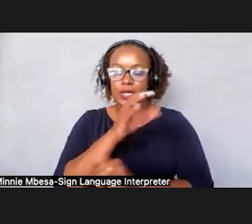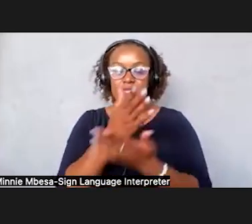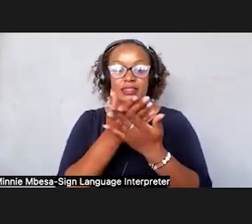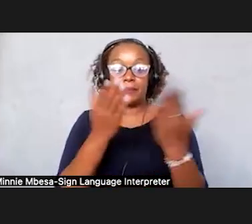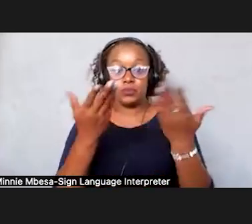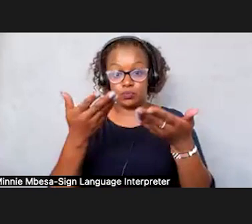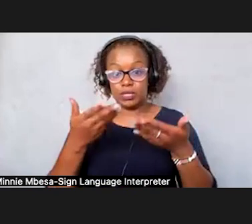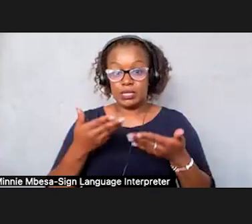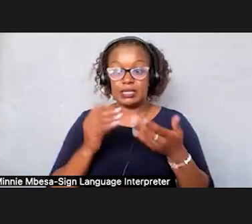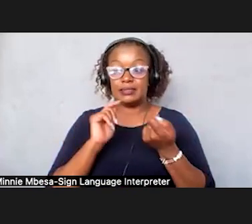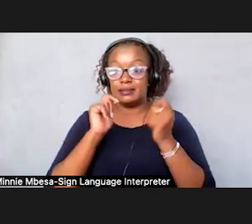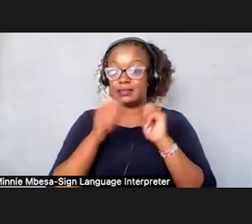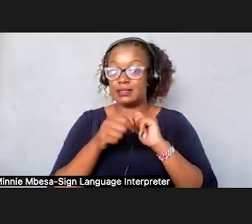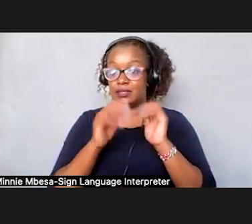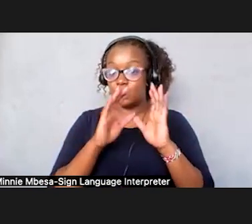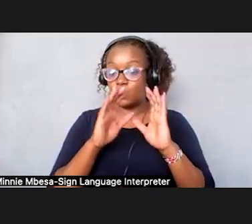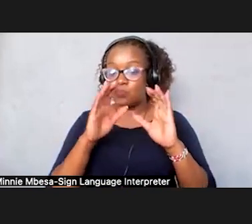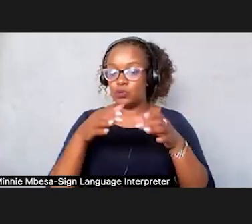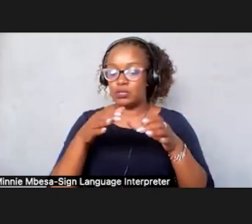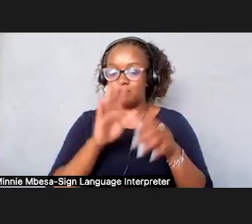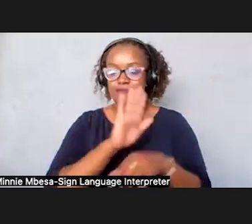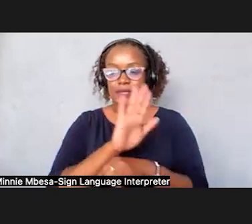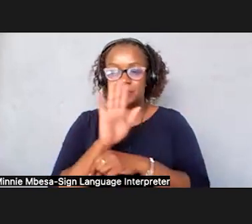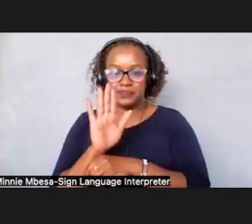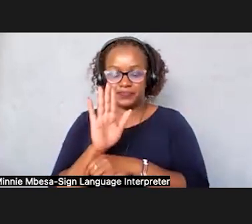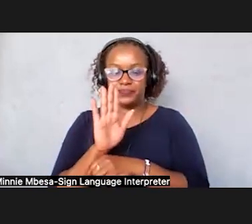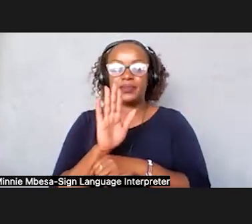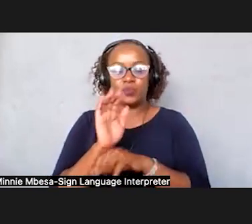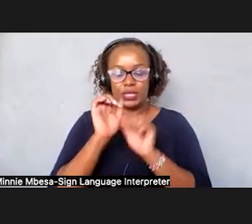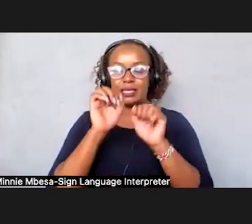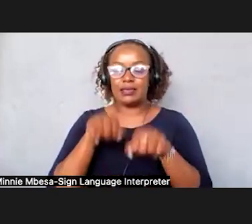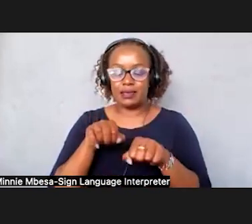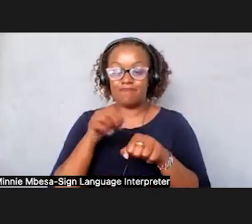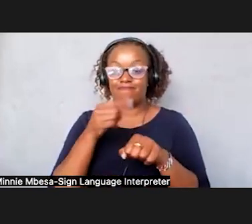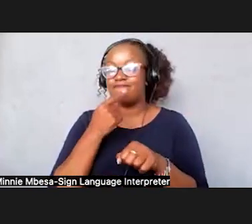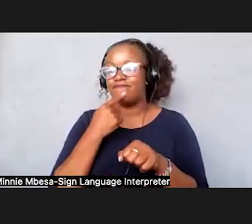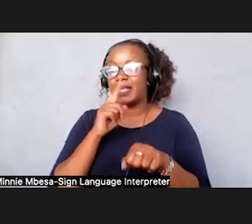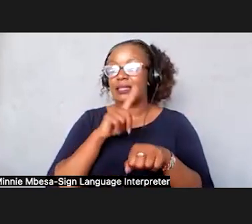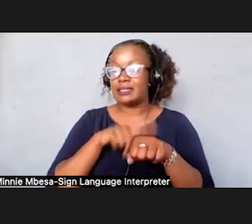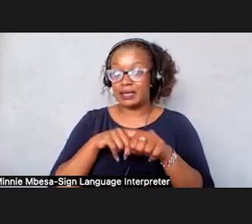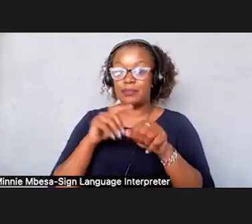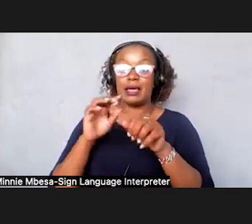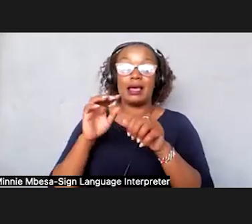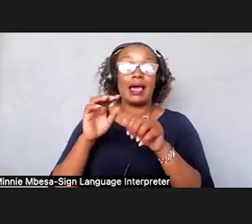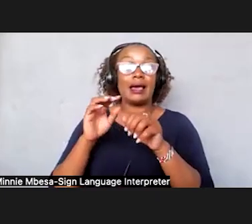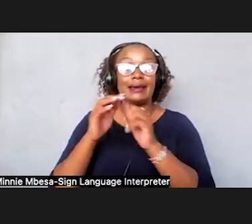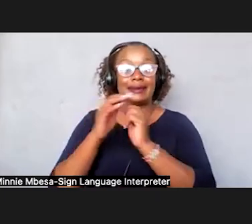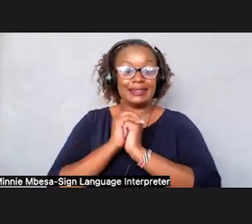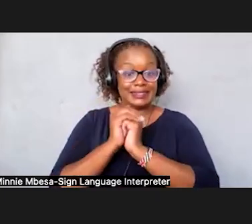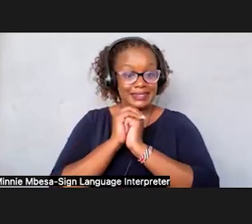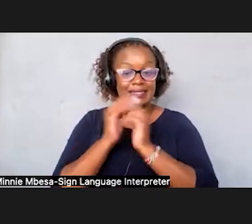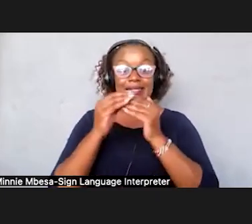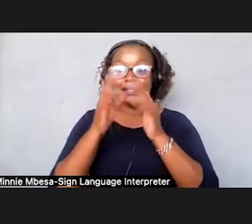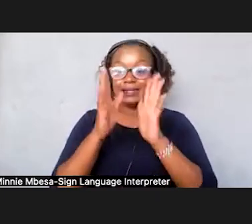communities. And we can attest that when a religious or cultural leader denounces FGM, they